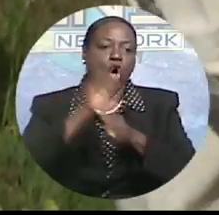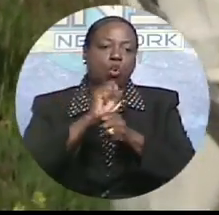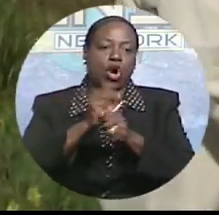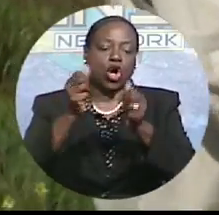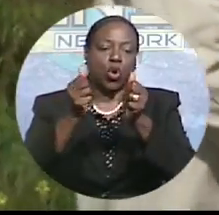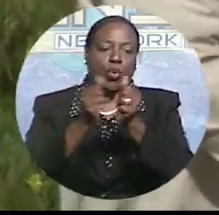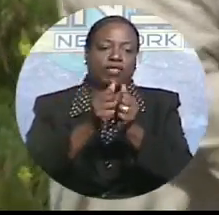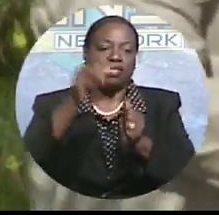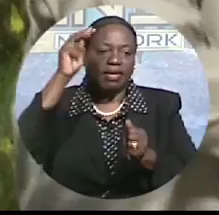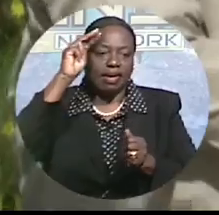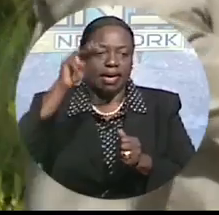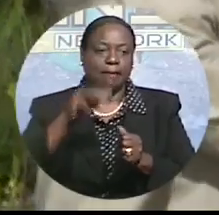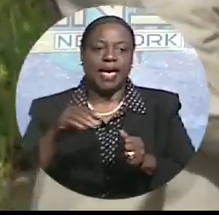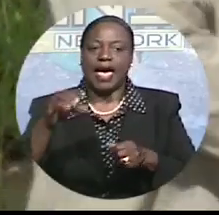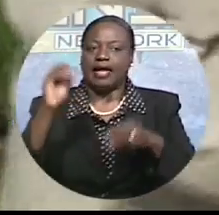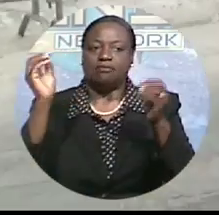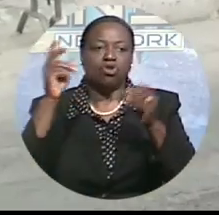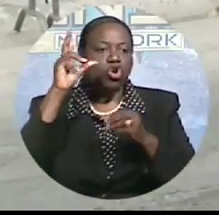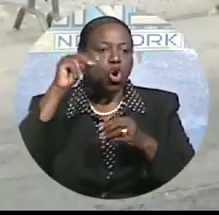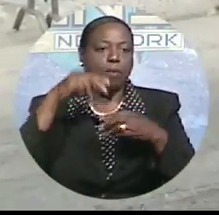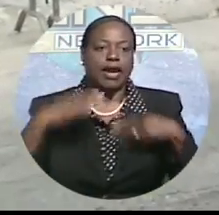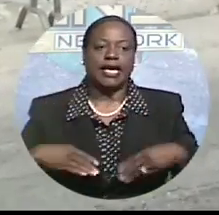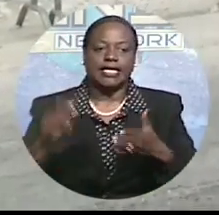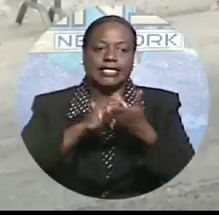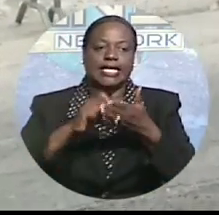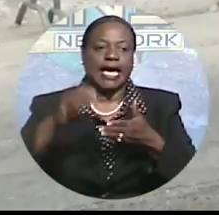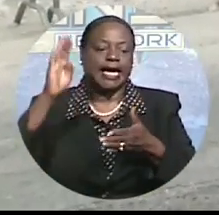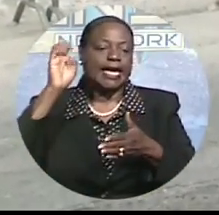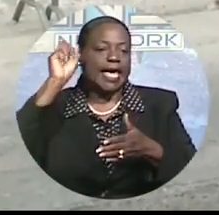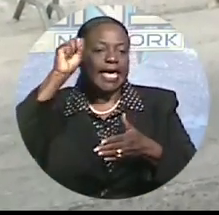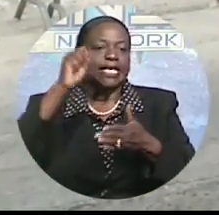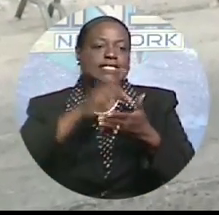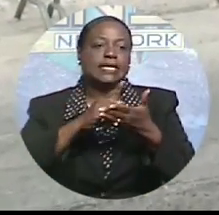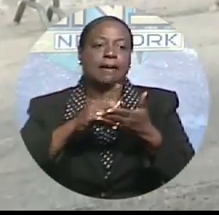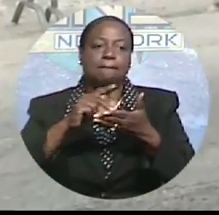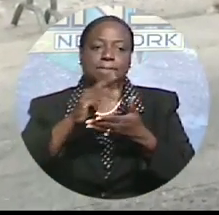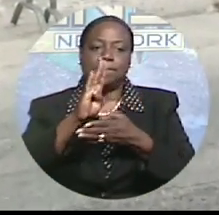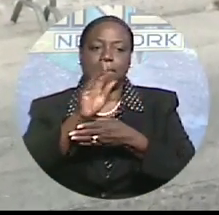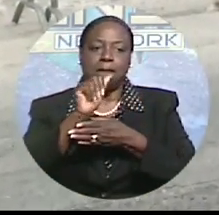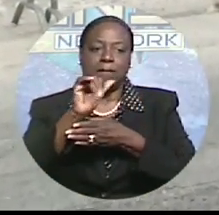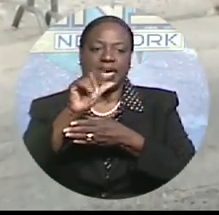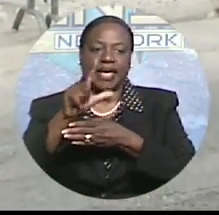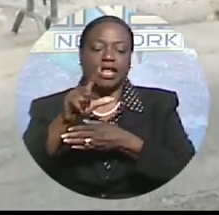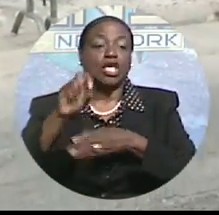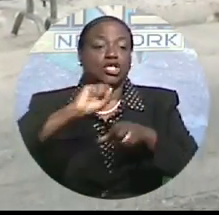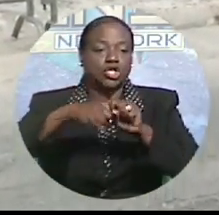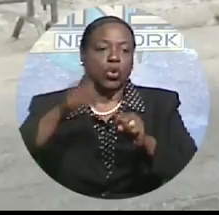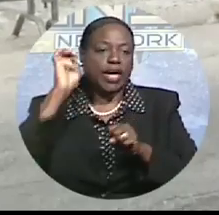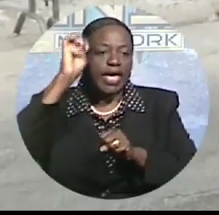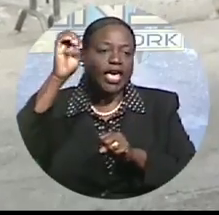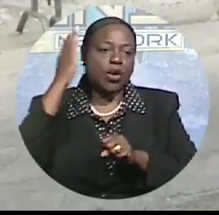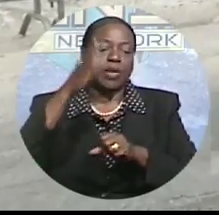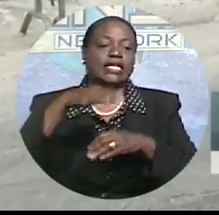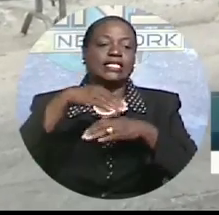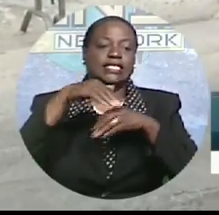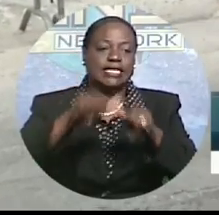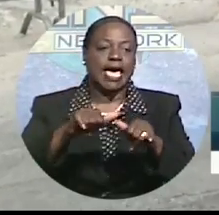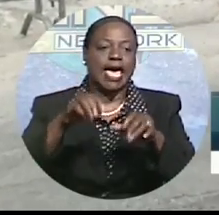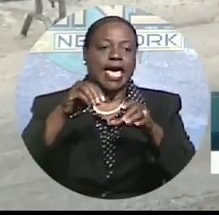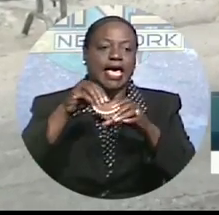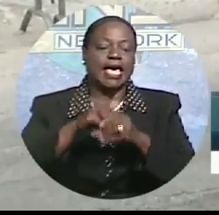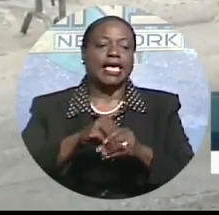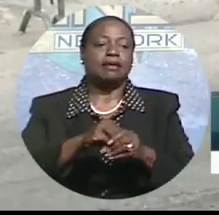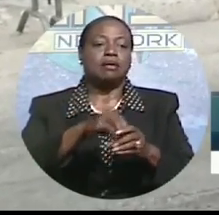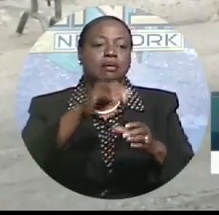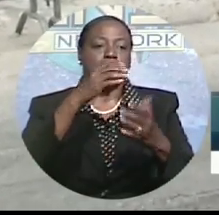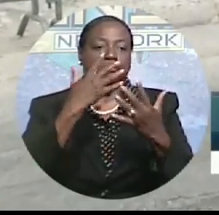no other person could sign his bail. So Mr. Moncur will be spending the night in Her Majesty's prison. He will return to